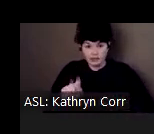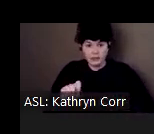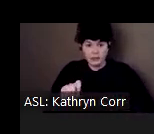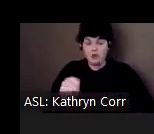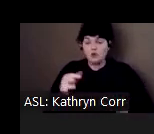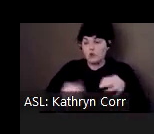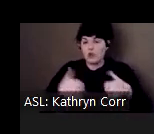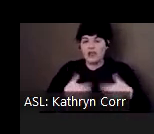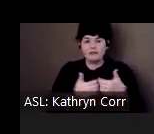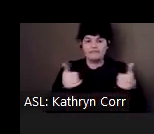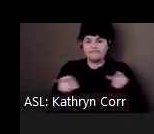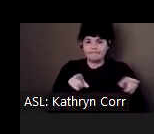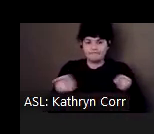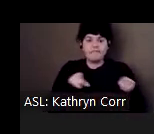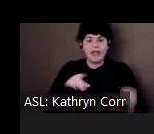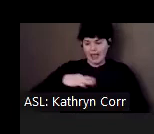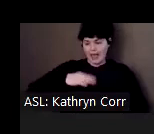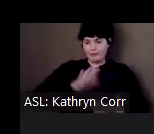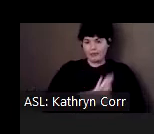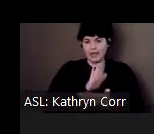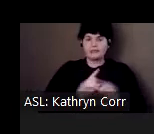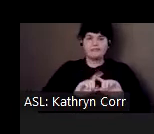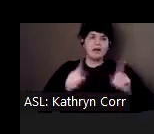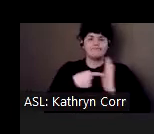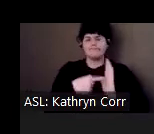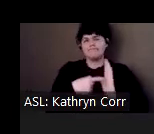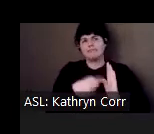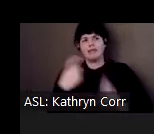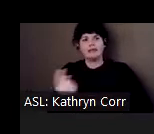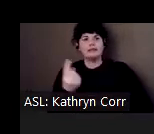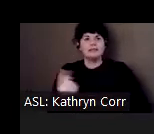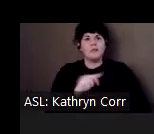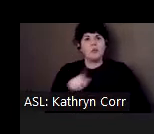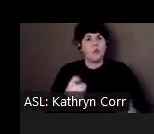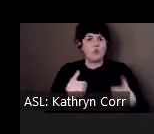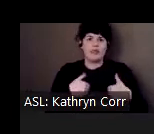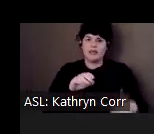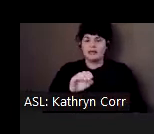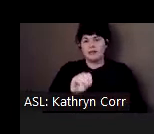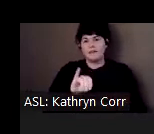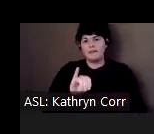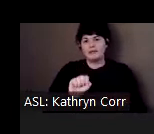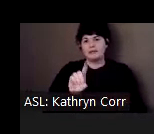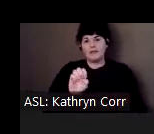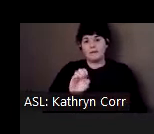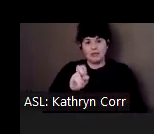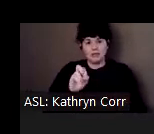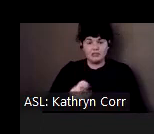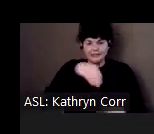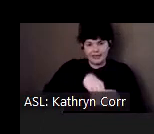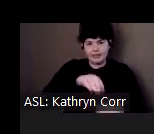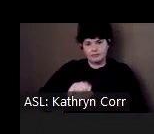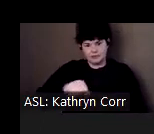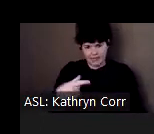applications. But imagine somebody who only had misdemeanors in Saginaw County, those could all be done with